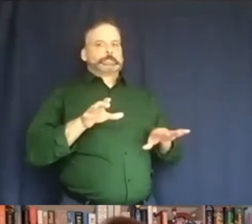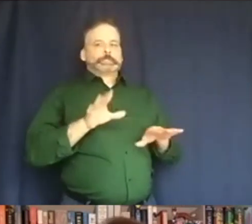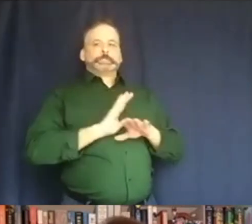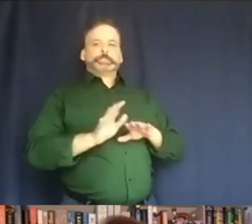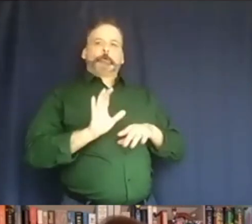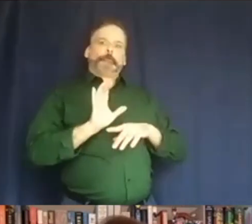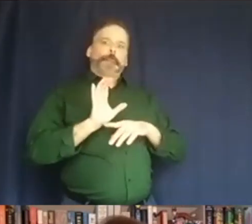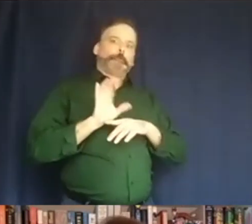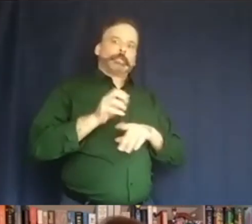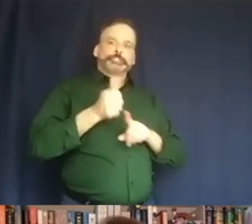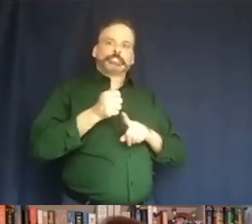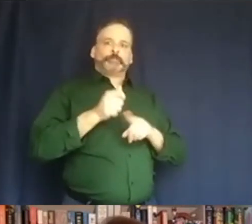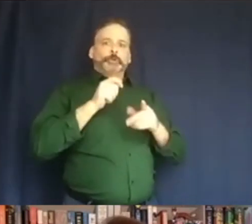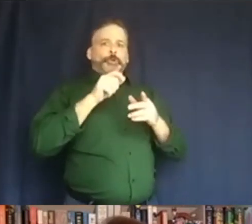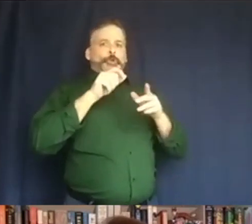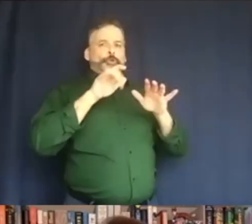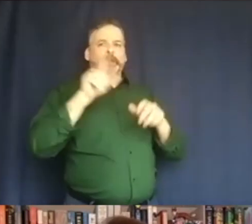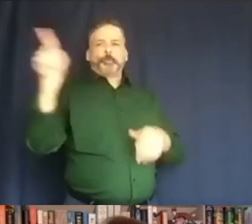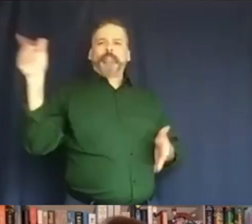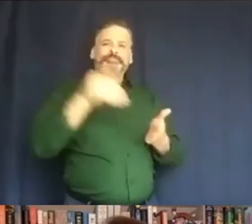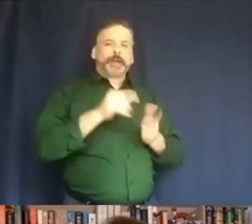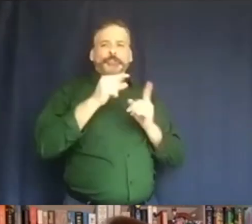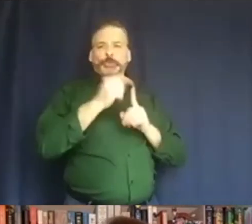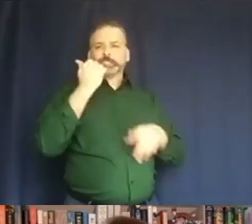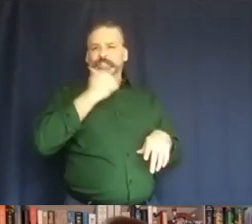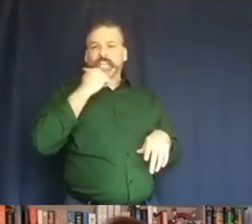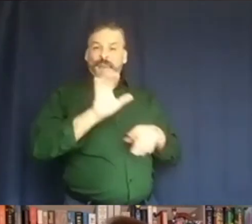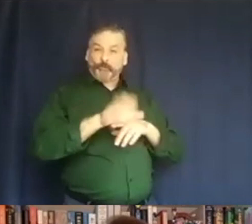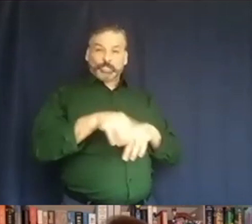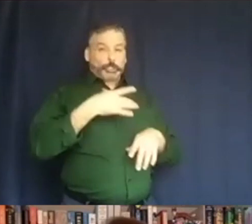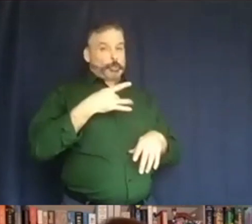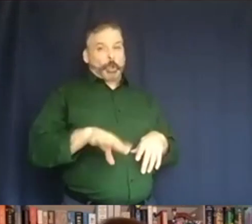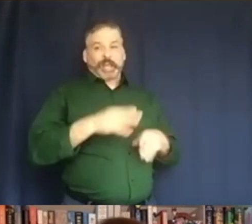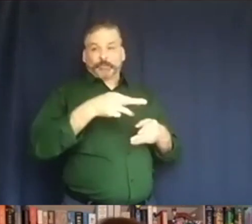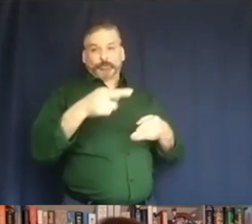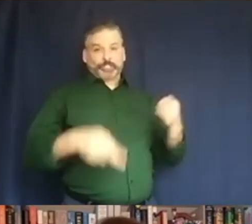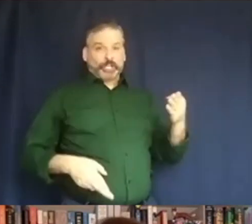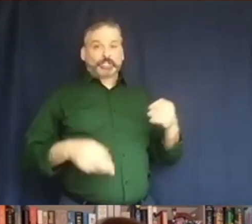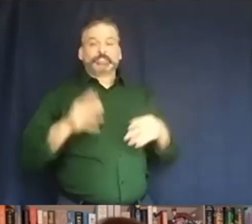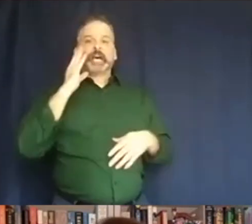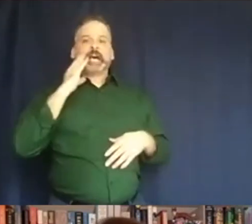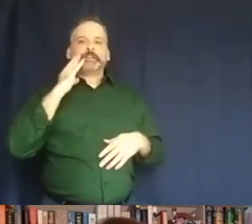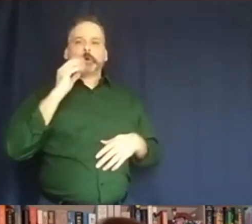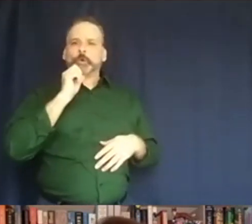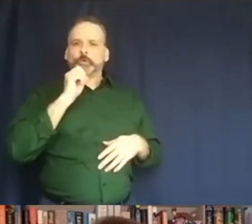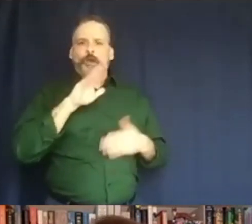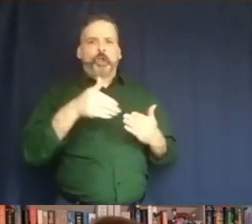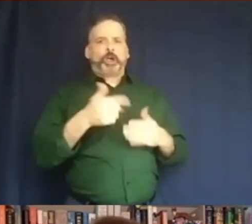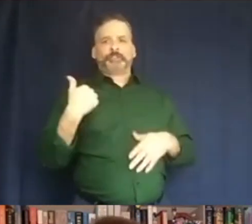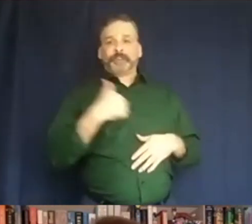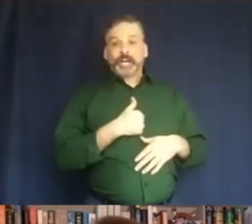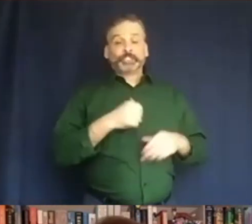yourself write 1,000 words a day, because if you force it, you're not gonna like the results. I know that not all of us are able to